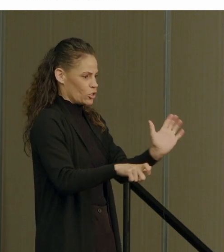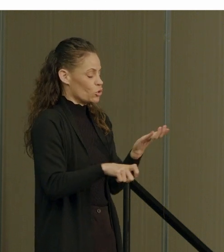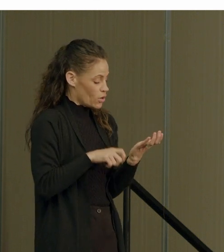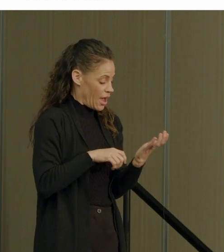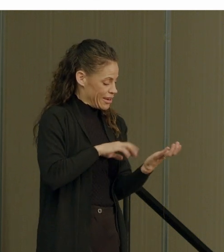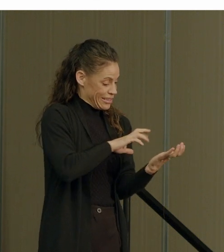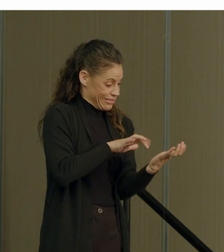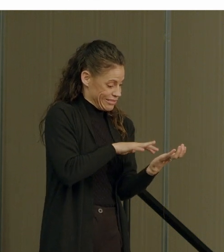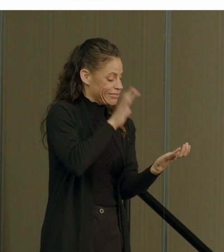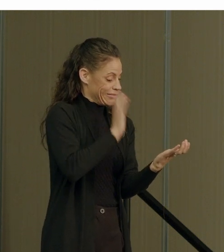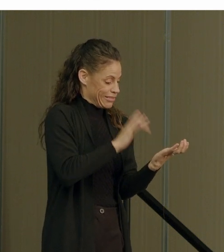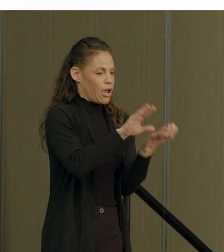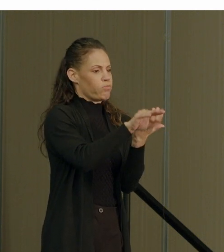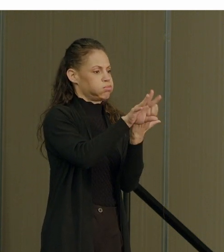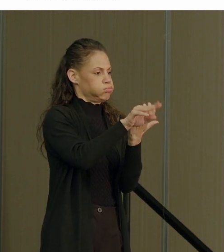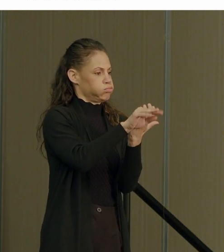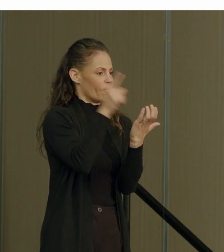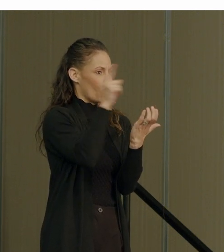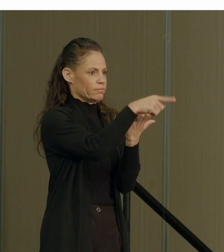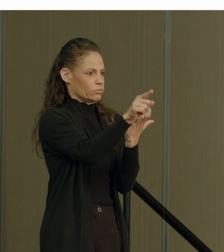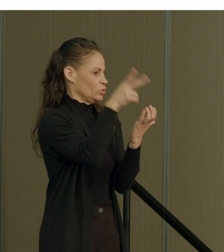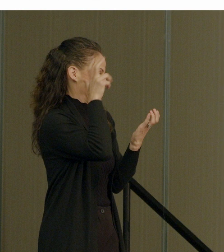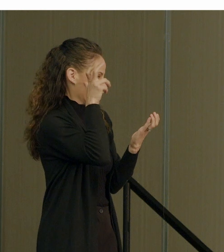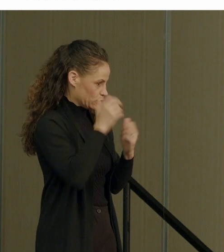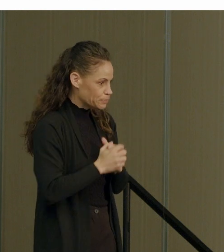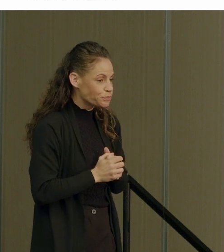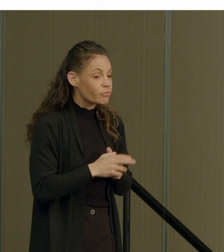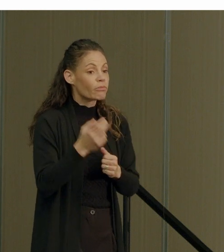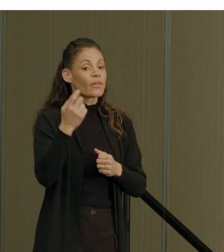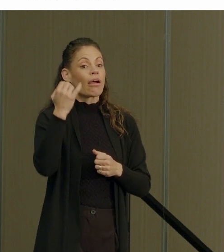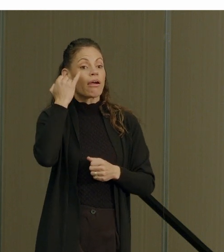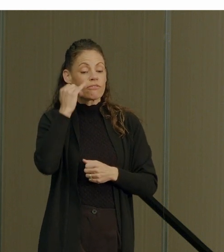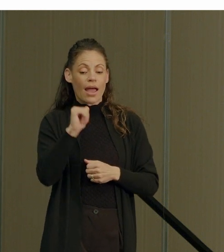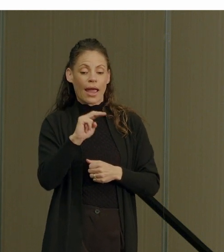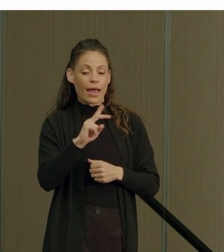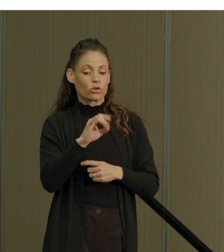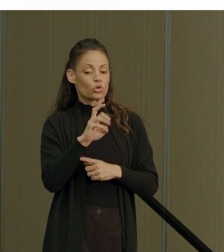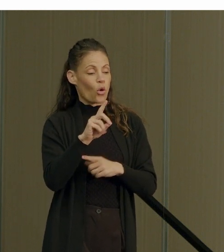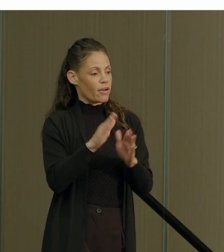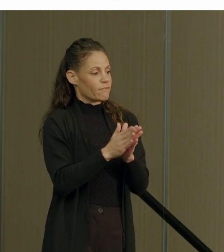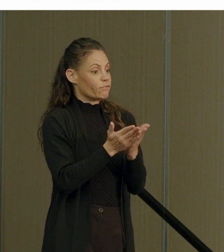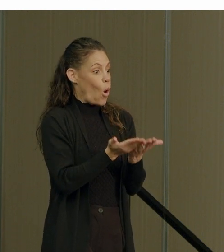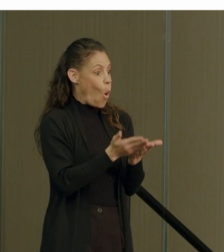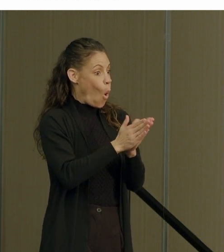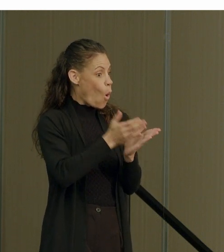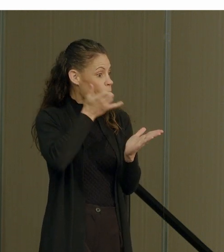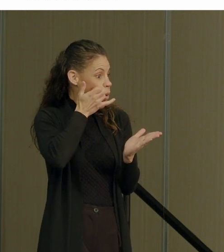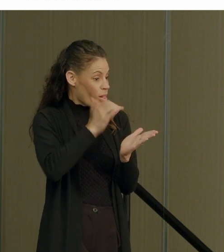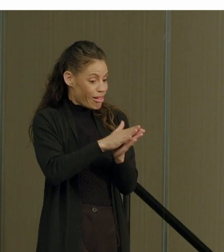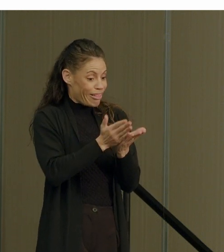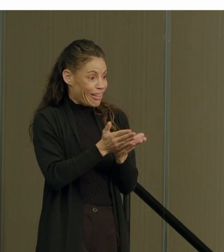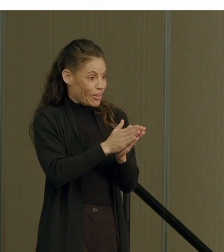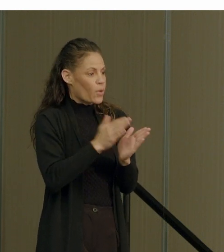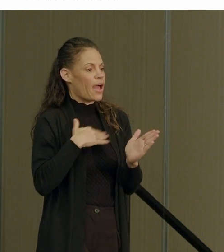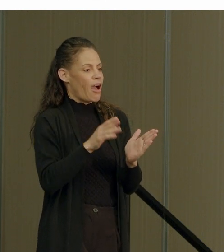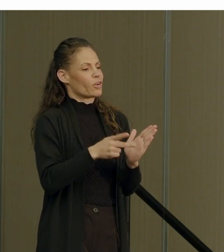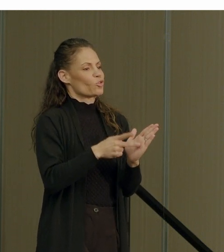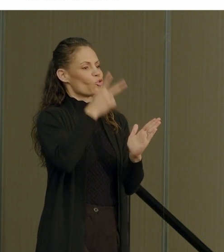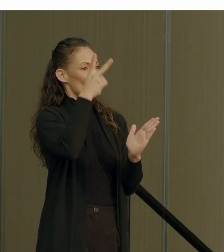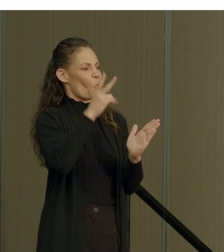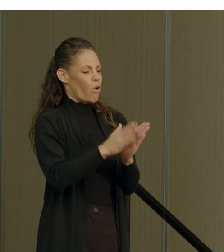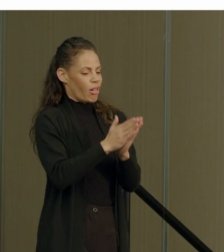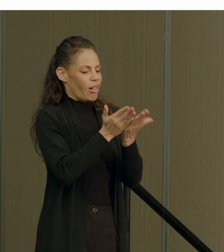will be verbalized. If you have a handy-dandy Android foldable, we've also introduced dual screen mode for foldables,